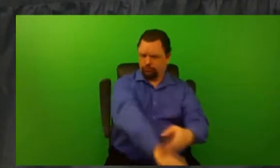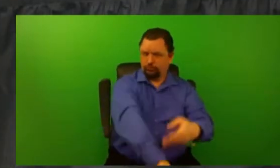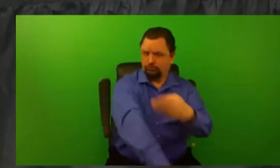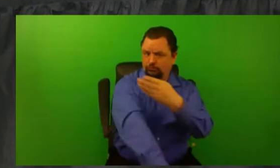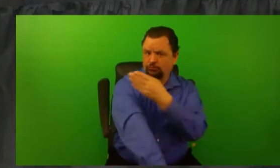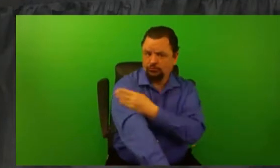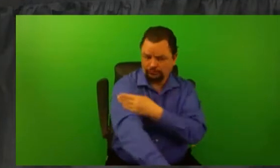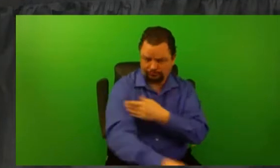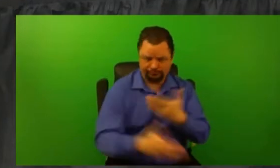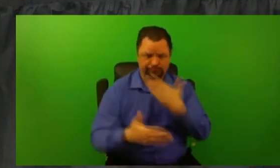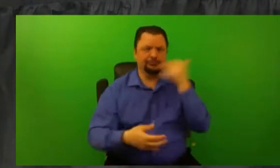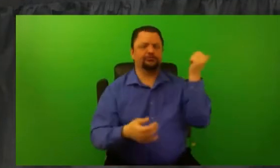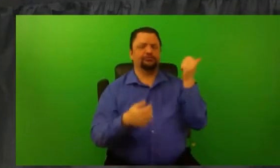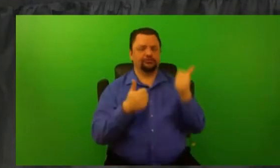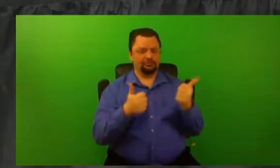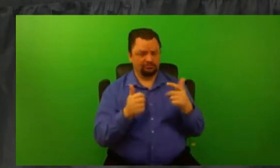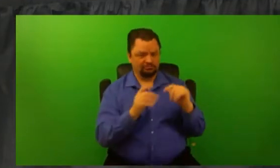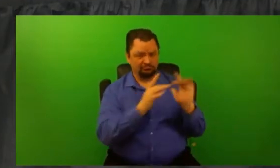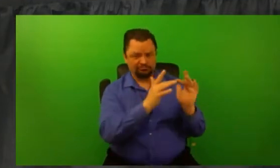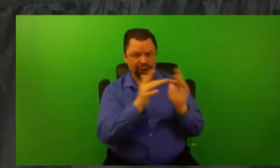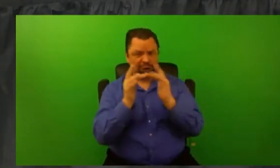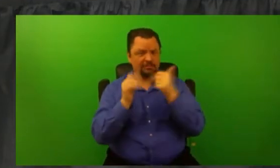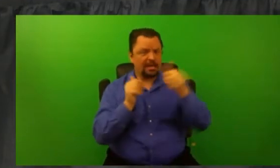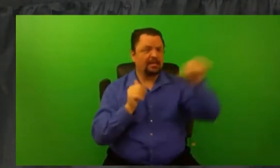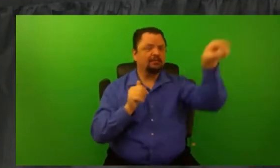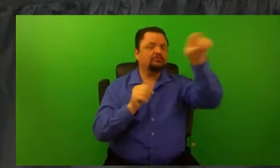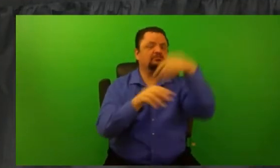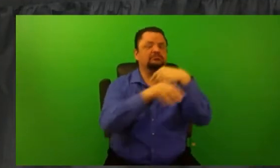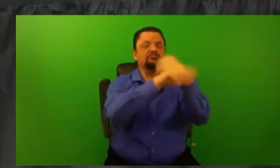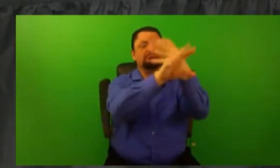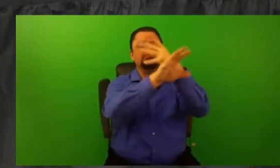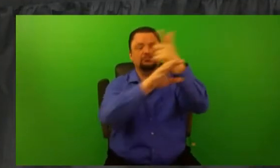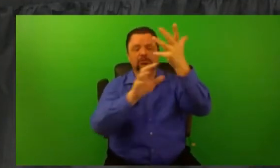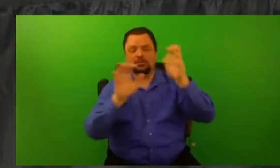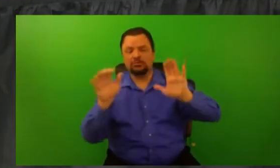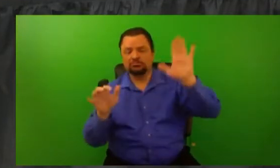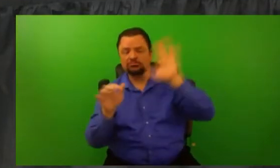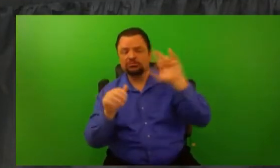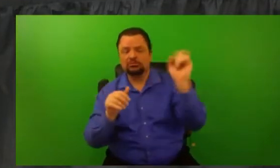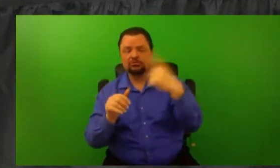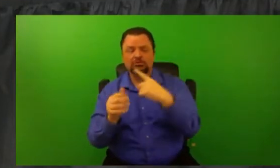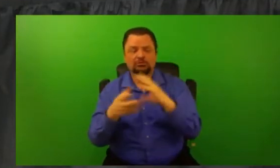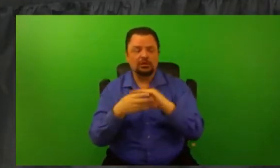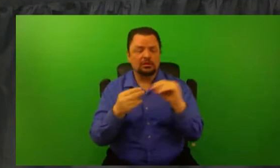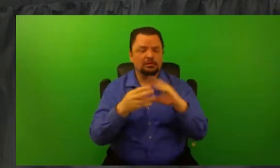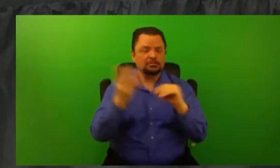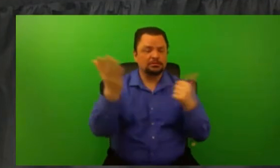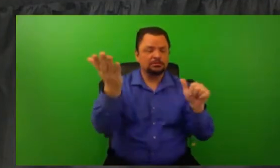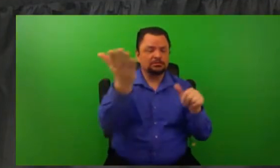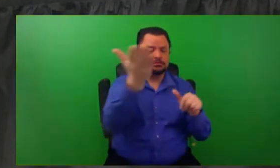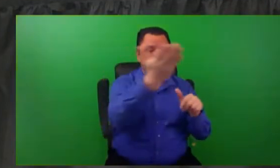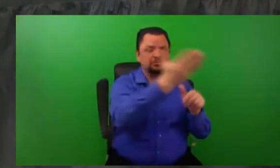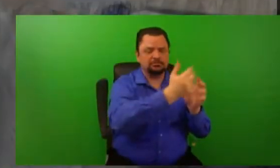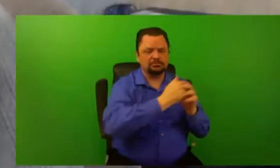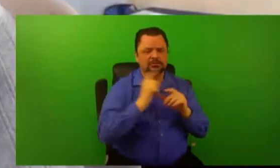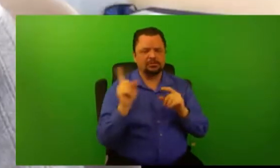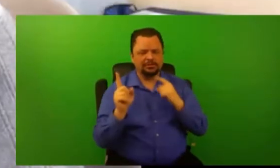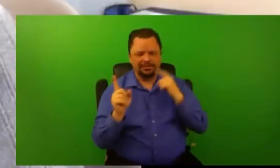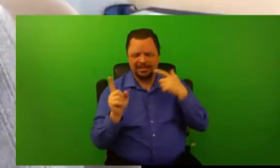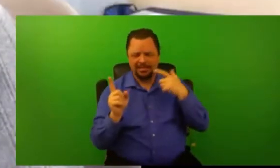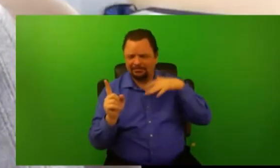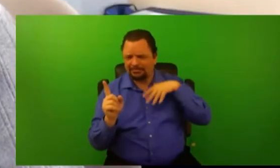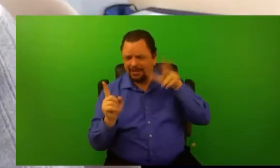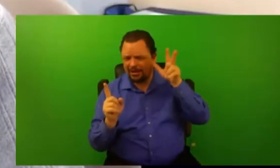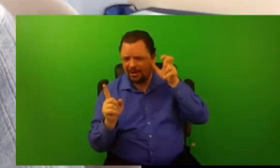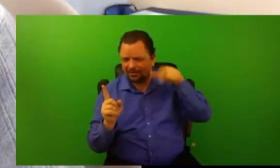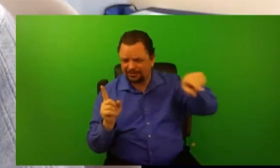about online? Any further comments on this subject? I'm not sure if my audio is working. I just wanted to thank staff for the updates